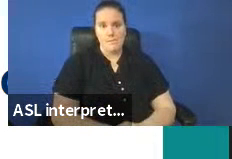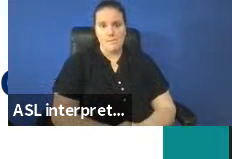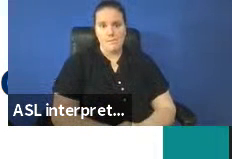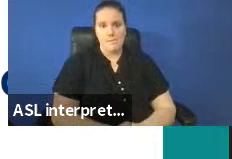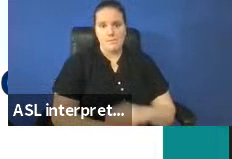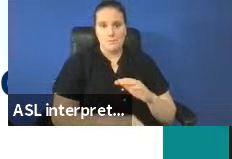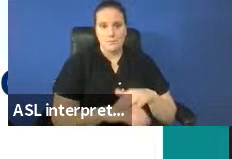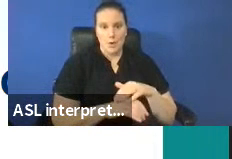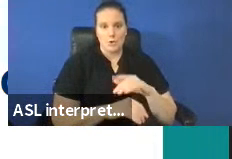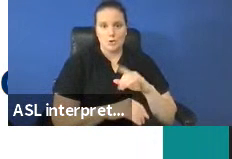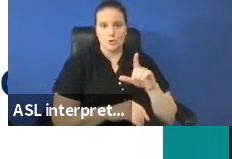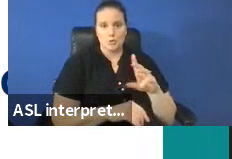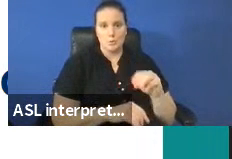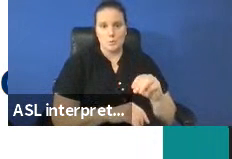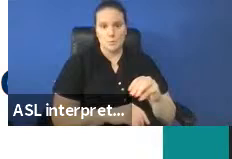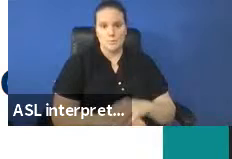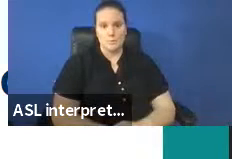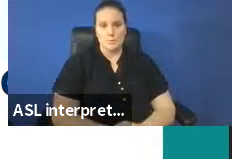Zoom.